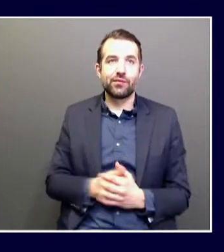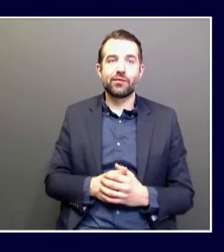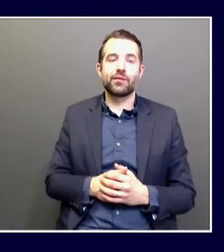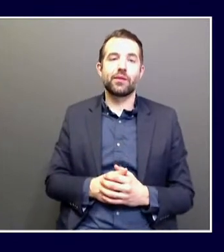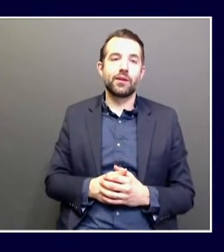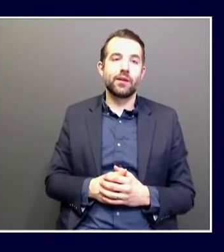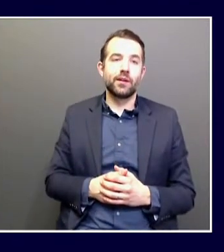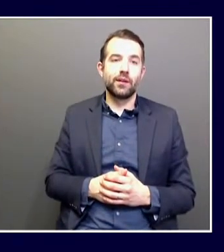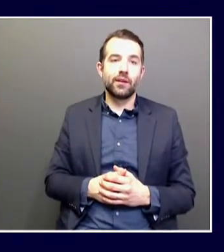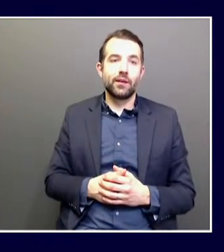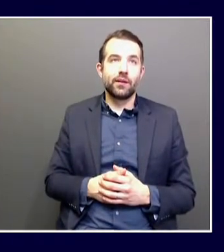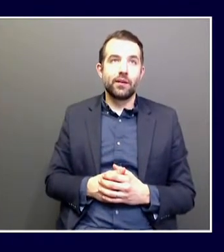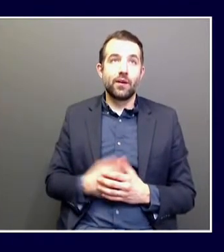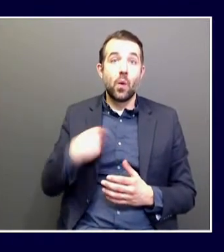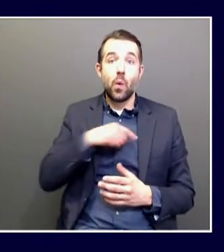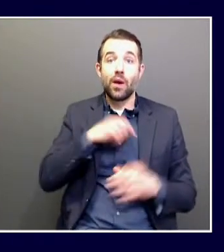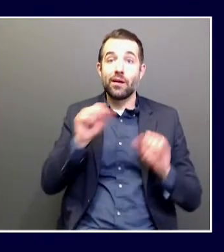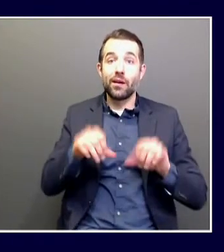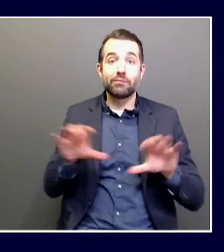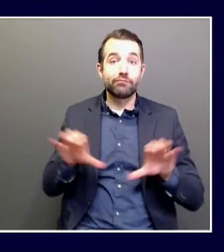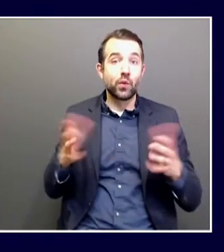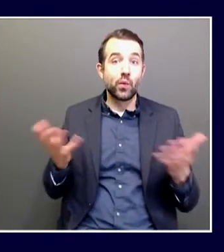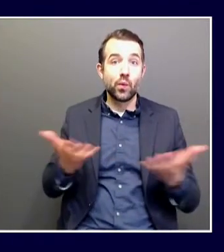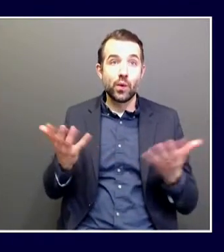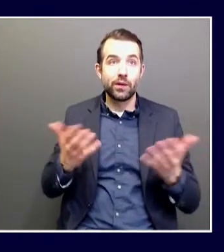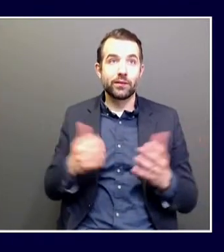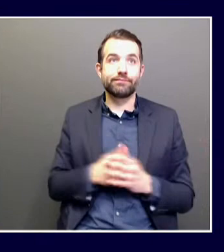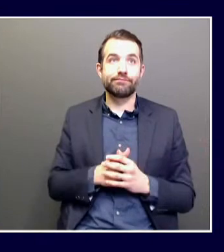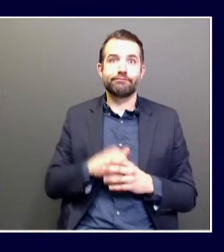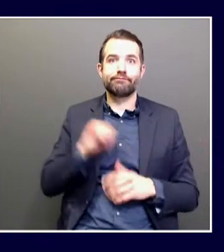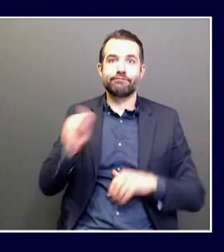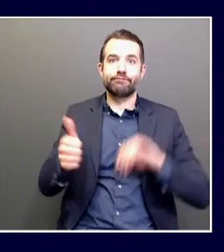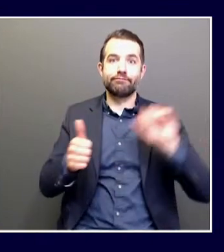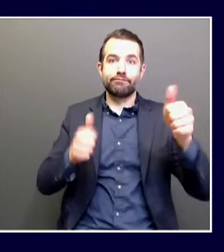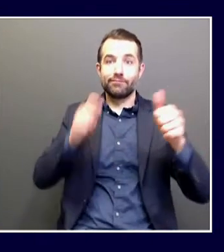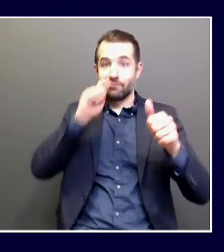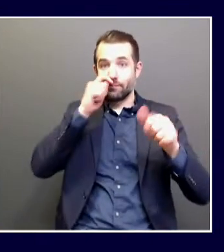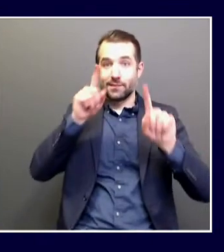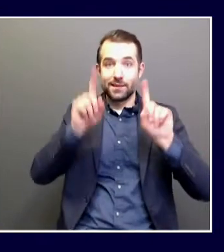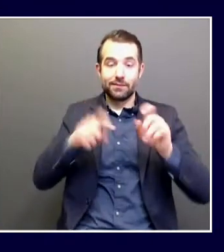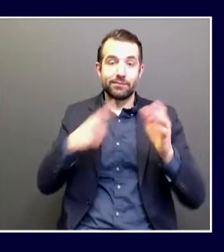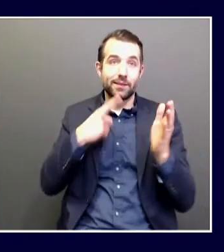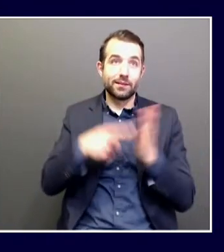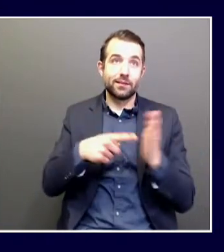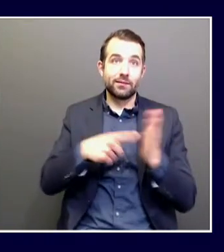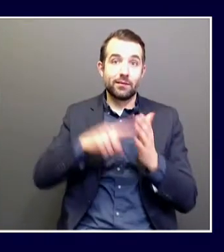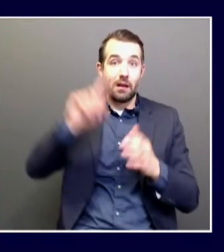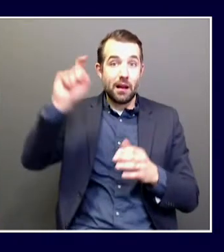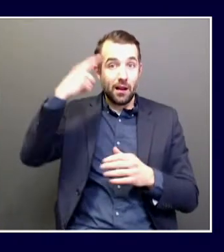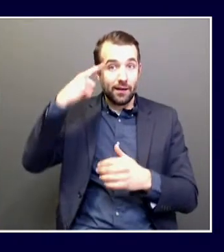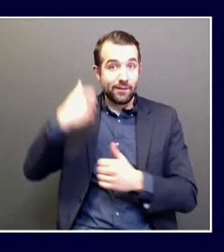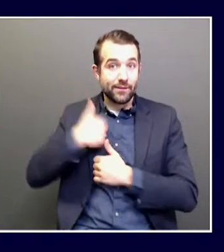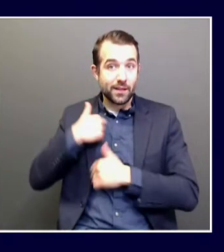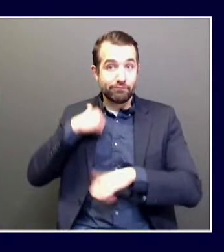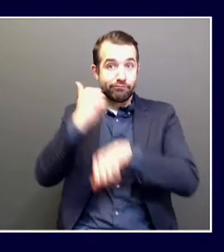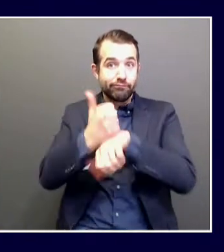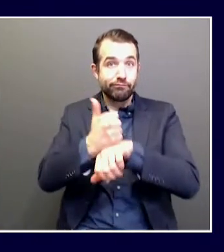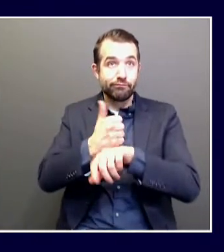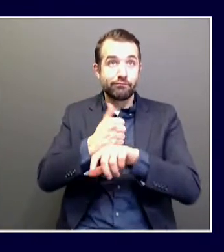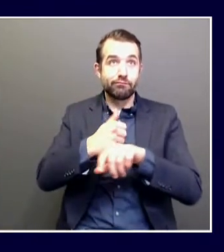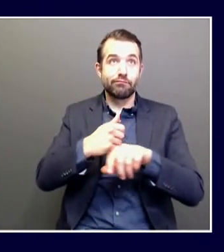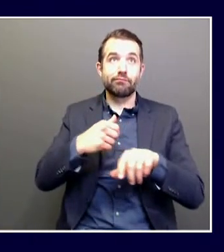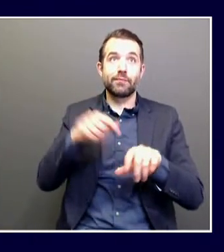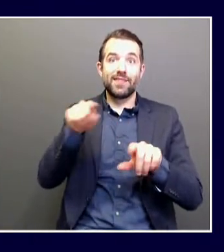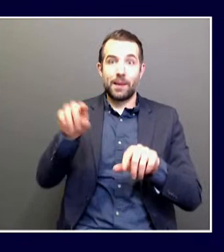up is around testing sites, like the one at the Augusta Armory, which will be opening up next Monday. The challenge, however, is that